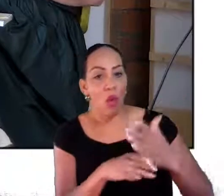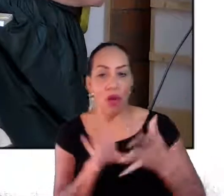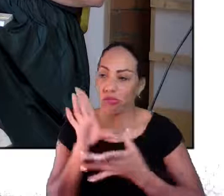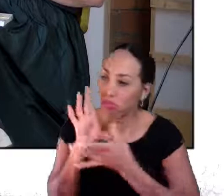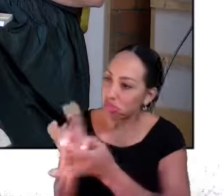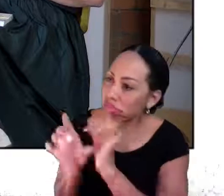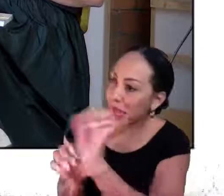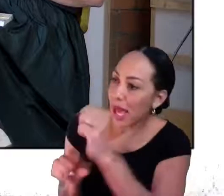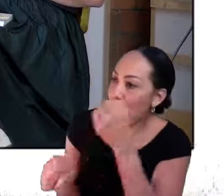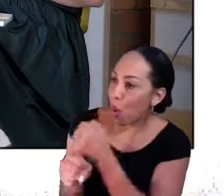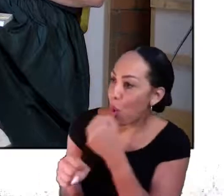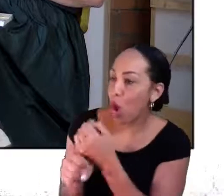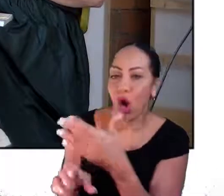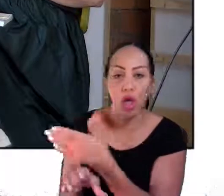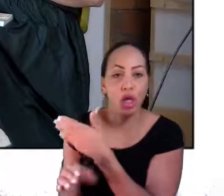more energy and more thinking.